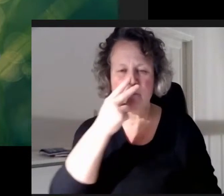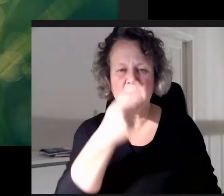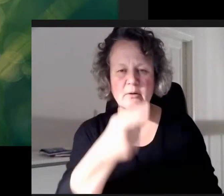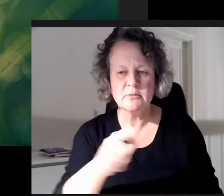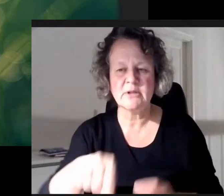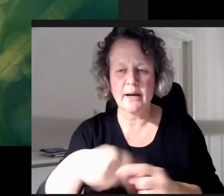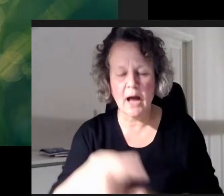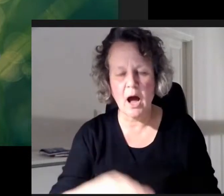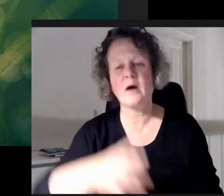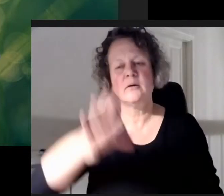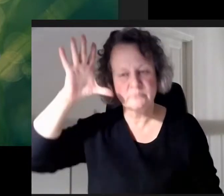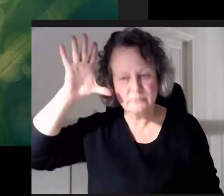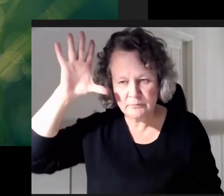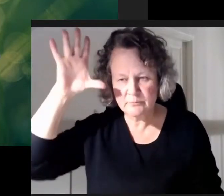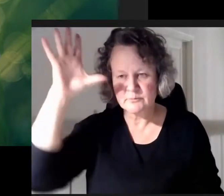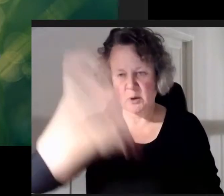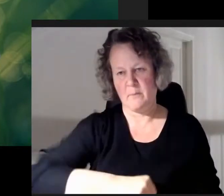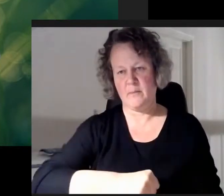summarize some of these items.